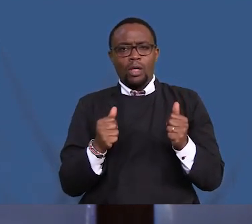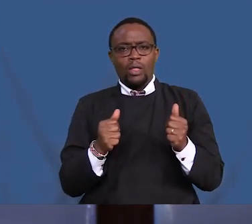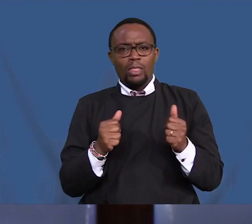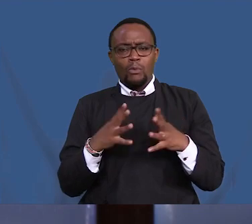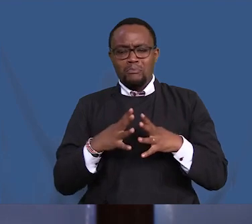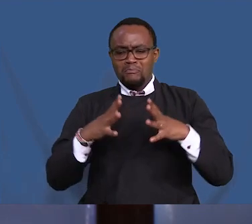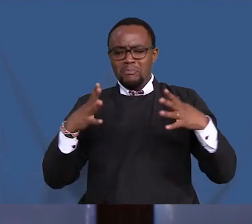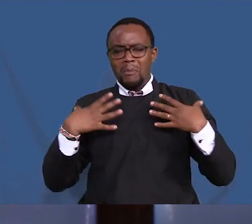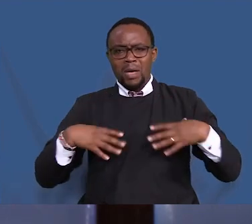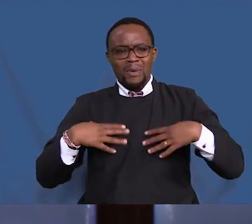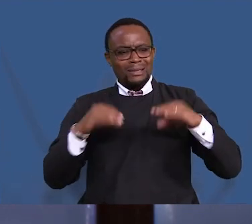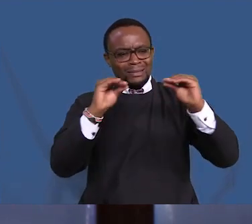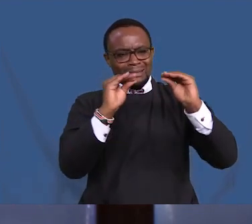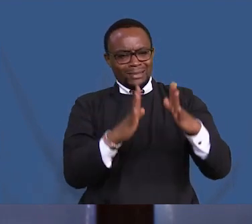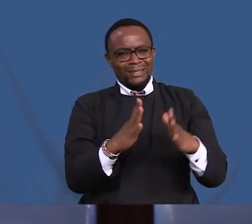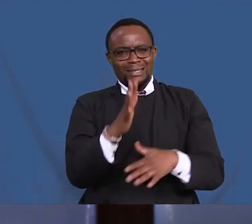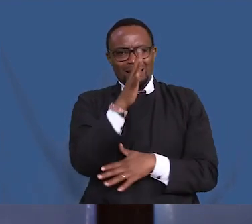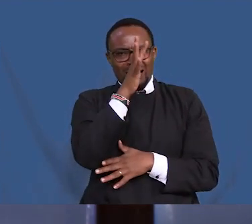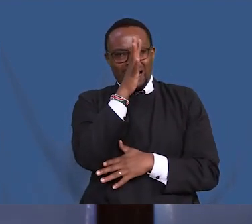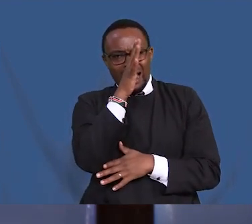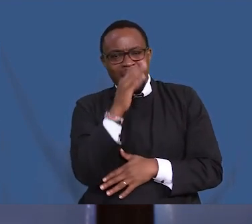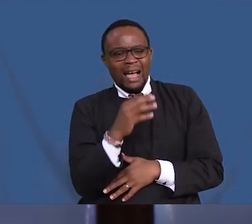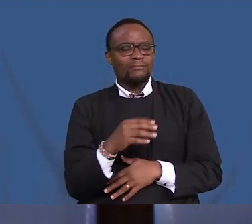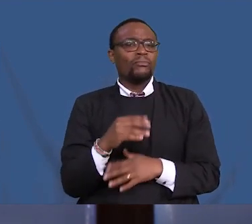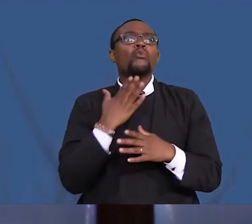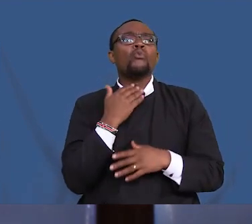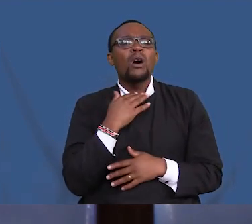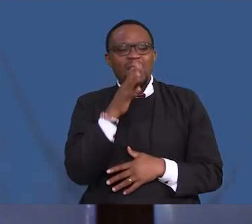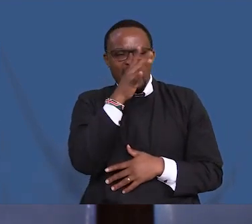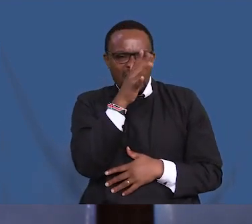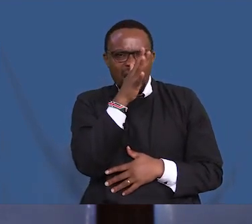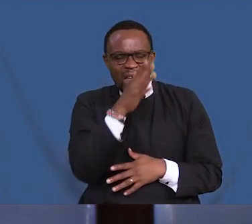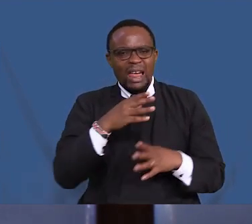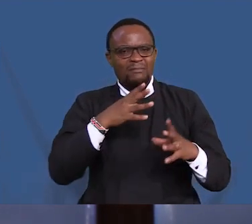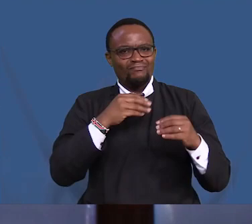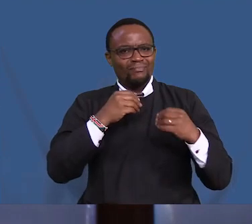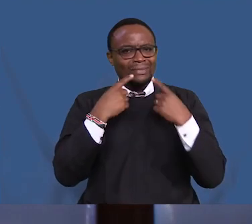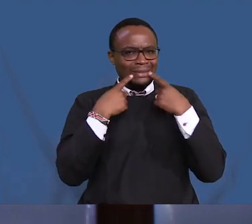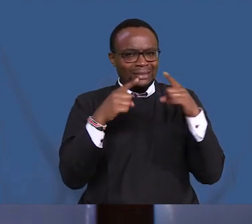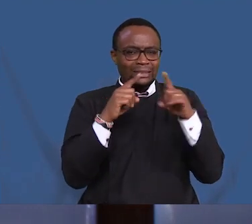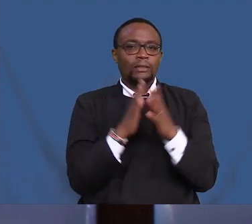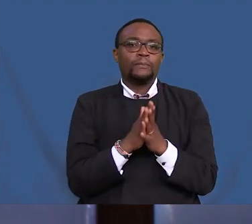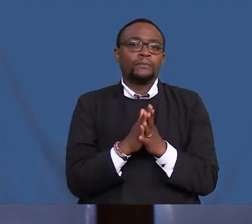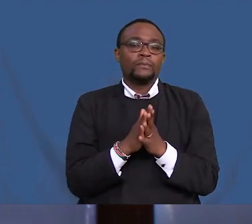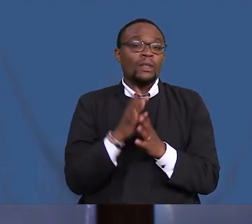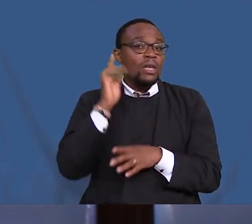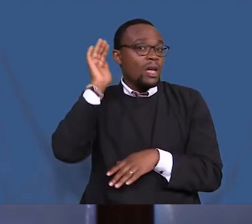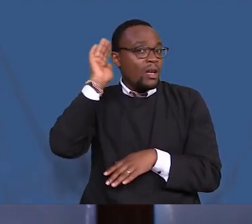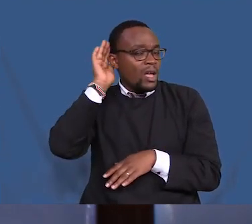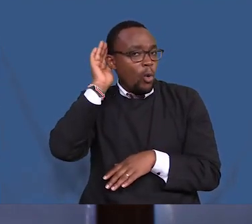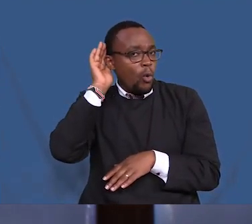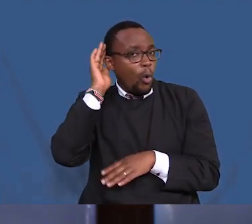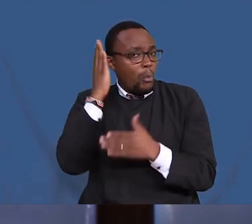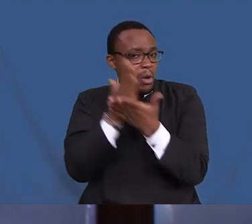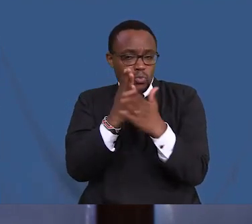a great number of teachers to say what their itching ears want to hear. They will turn their ears away from